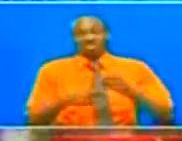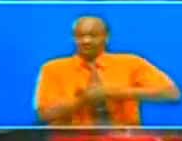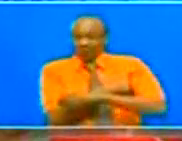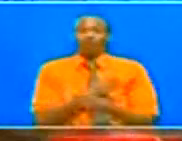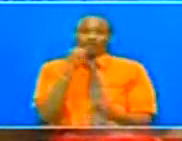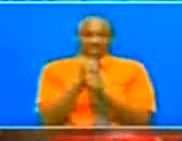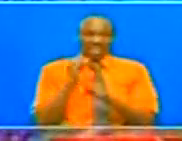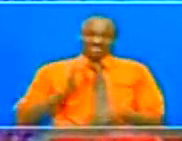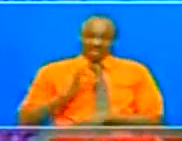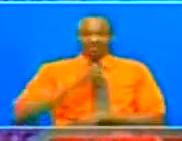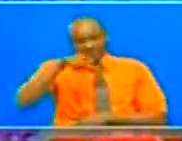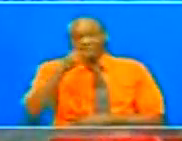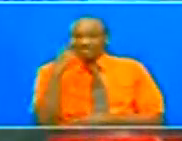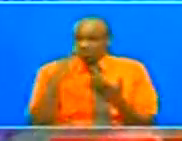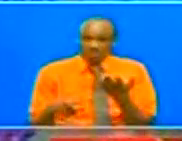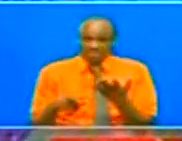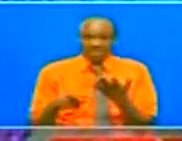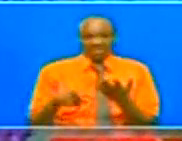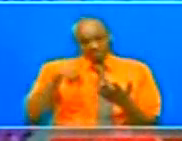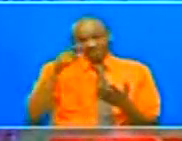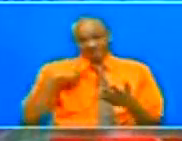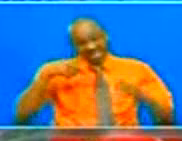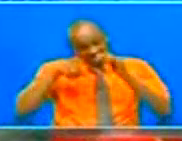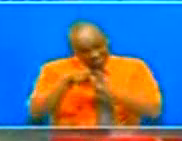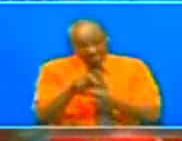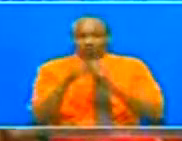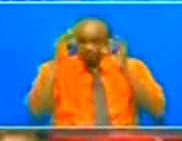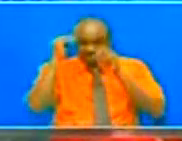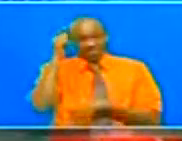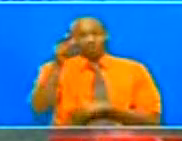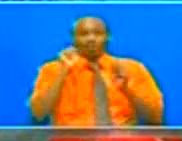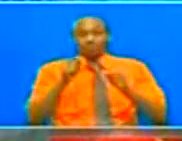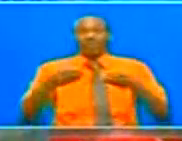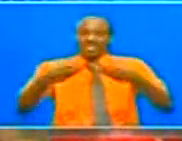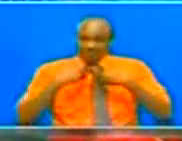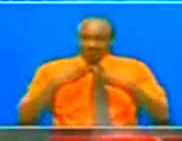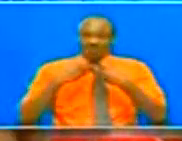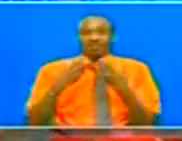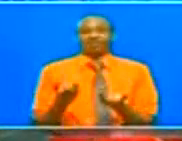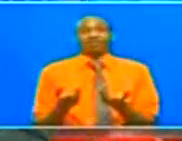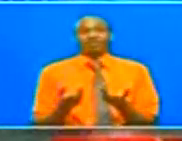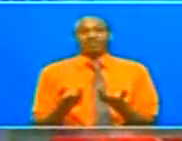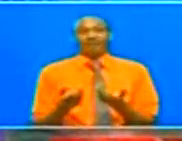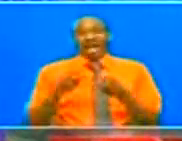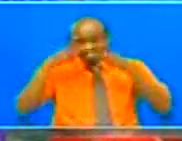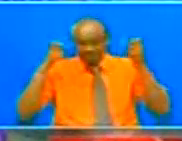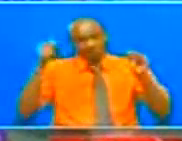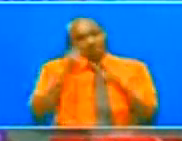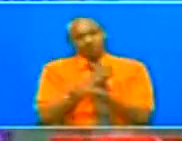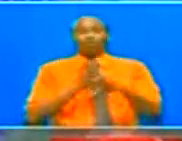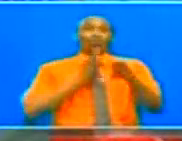all those people rationalized our entry into Somalia, that it will provide a buffer zone so that Al-Shabaab will not